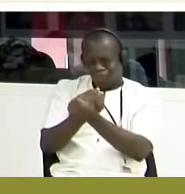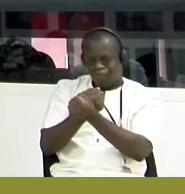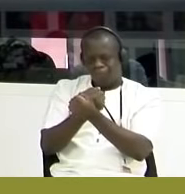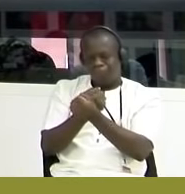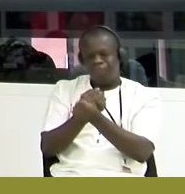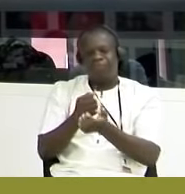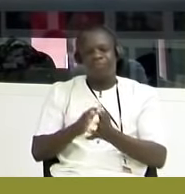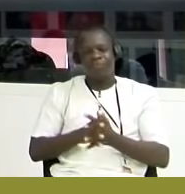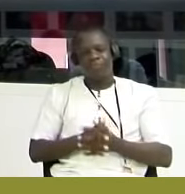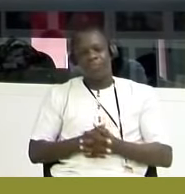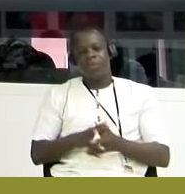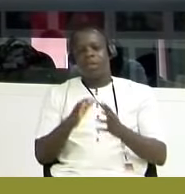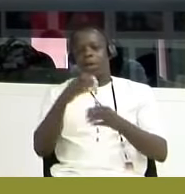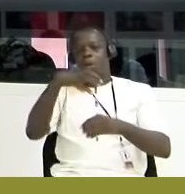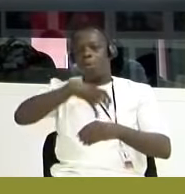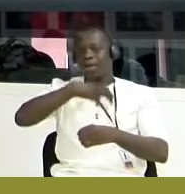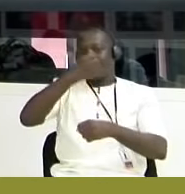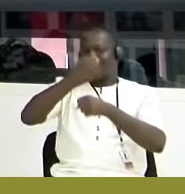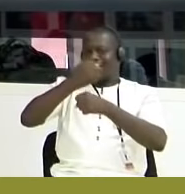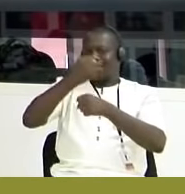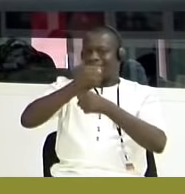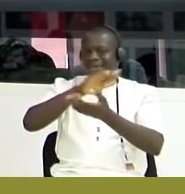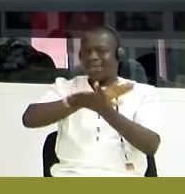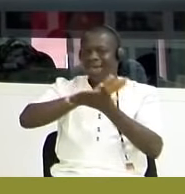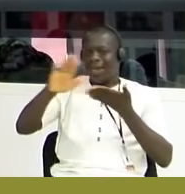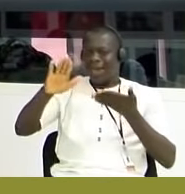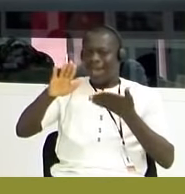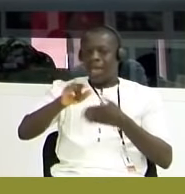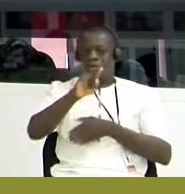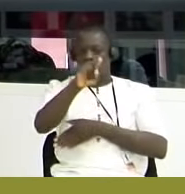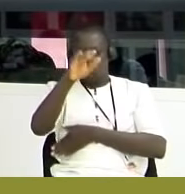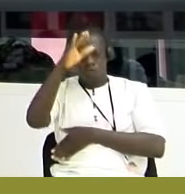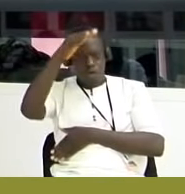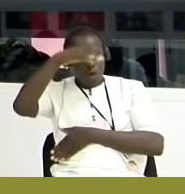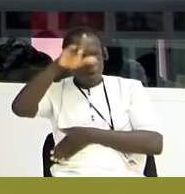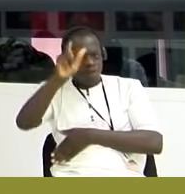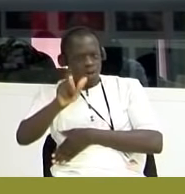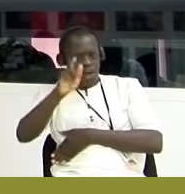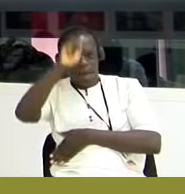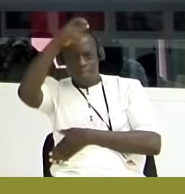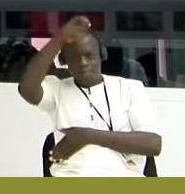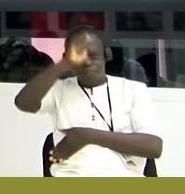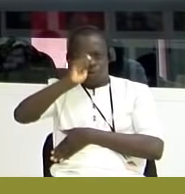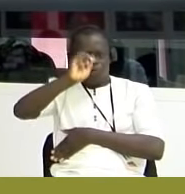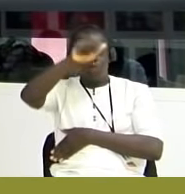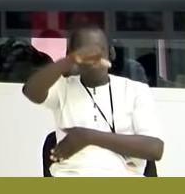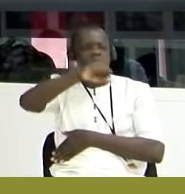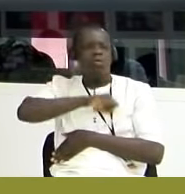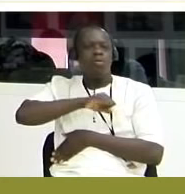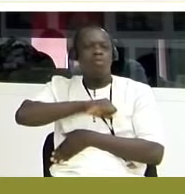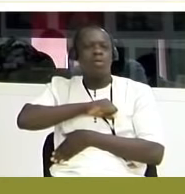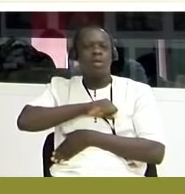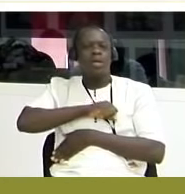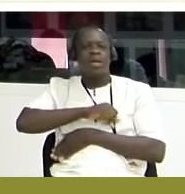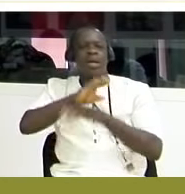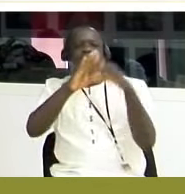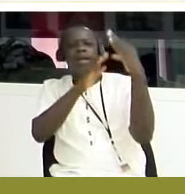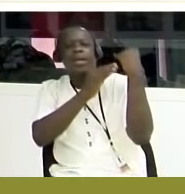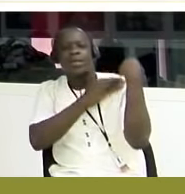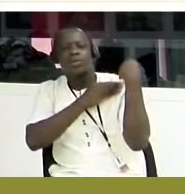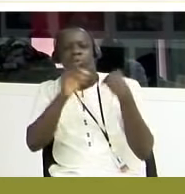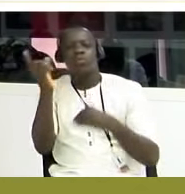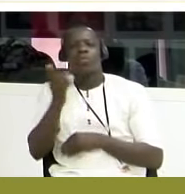A point of clarification: as commissioner of police, which what was your portfolio? I was commissioner of police in charge